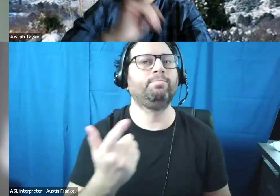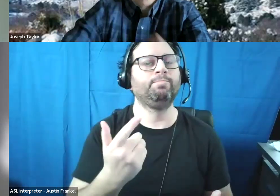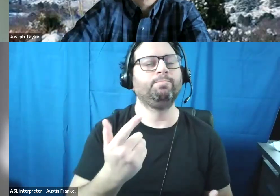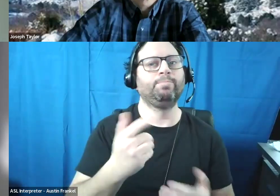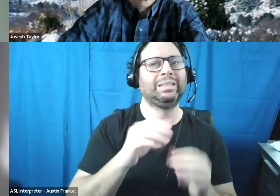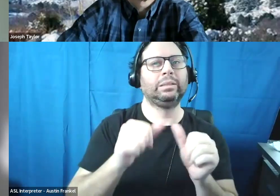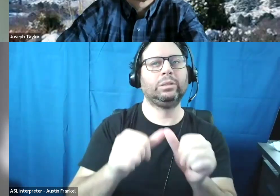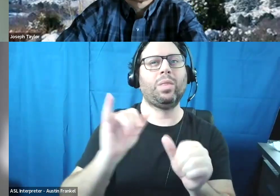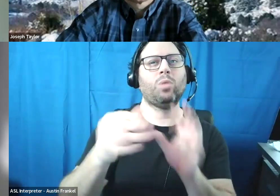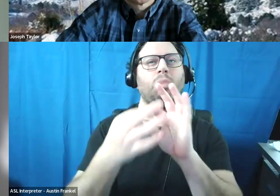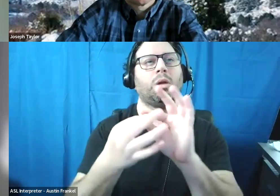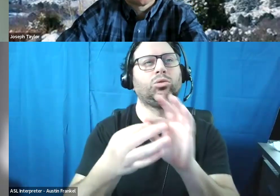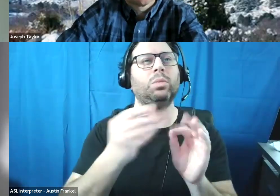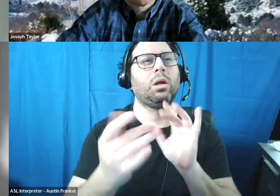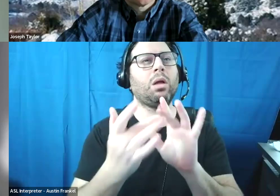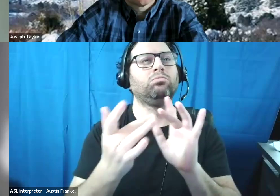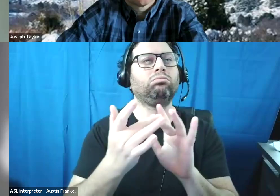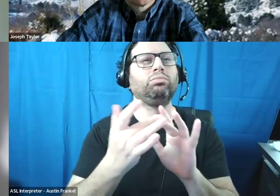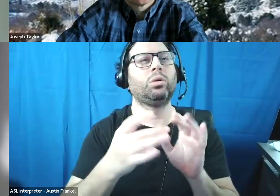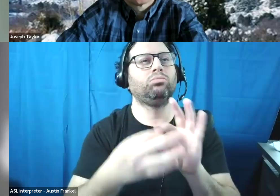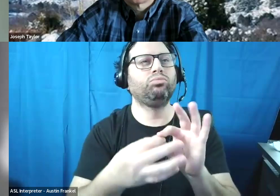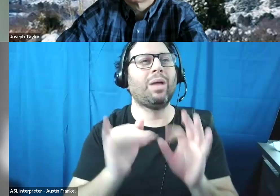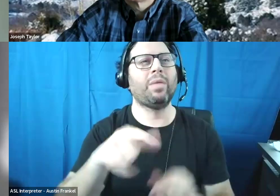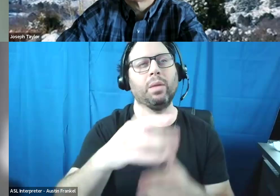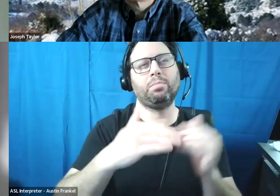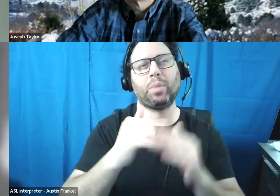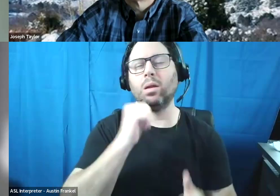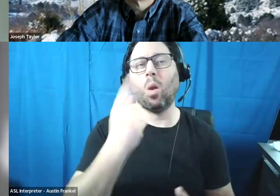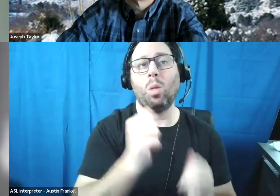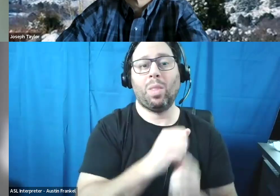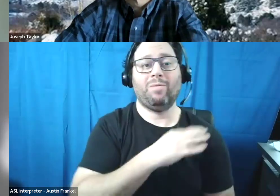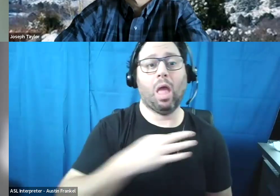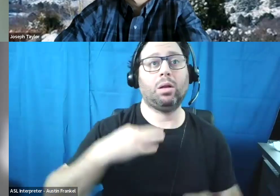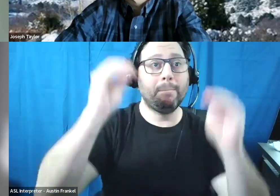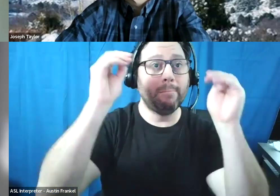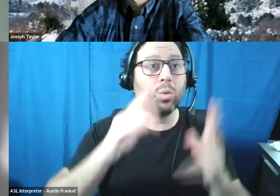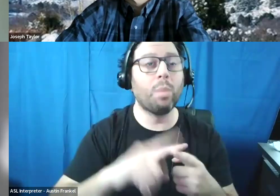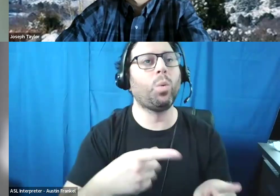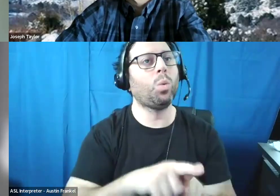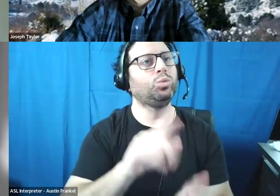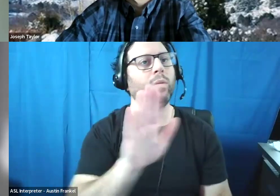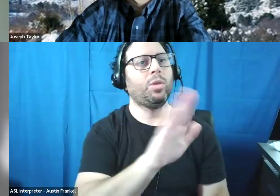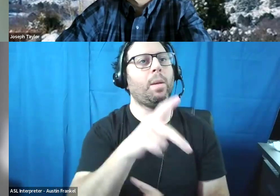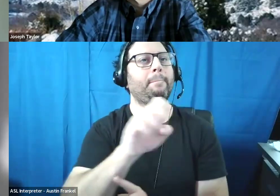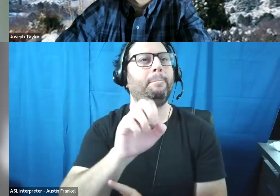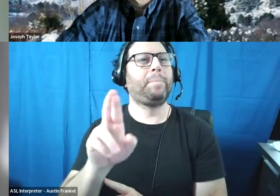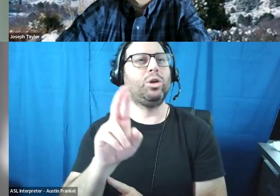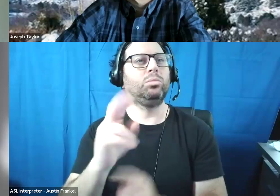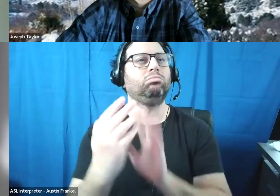these relationships and connections that they've built, not only with their faculty mentor, but also their peer